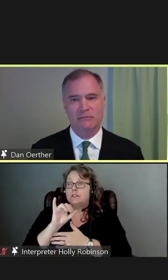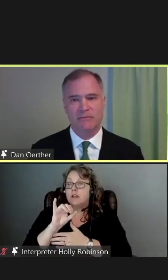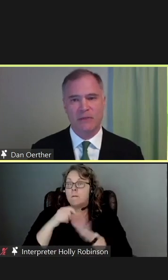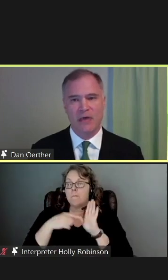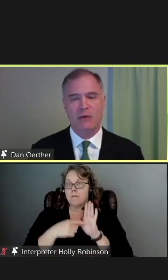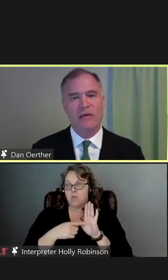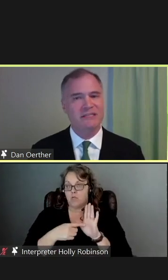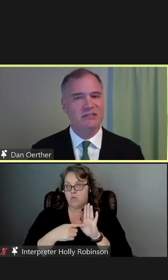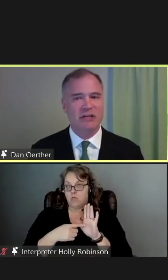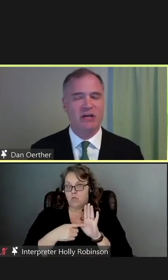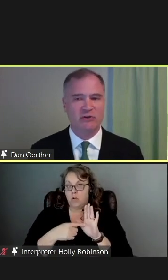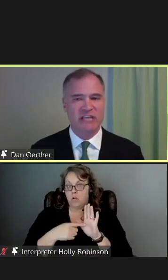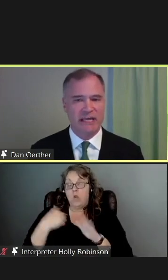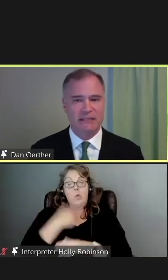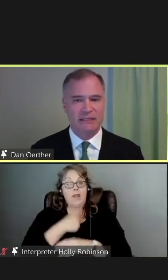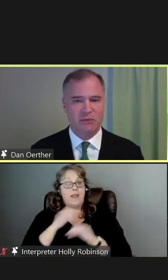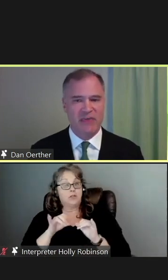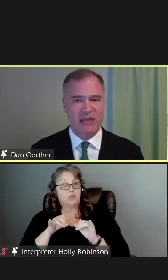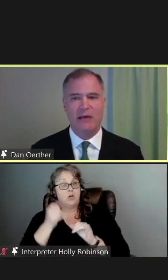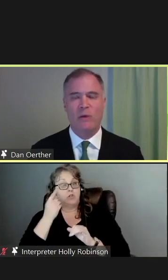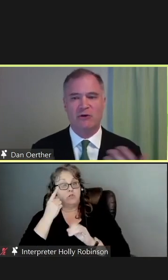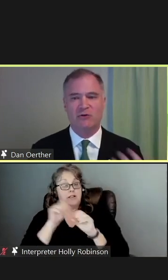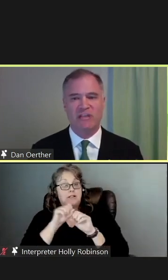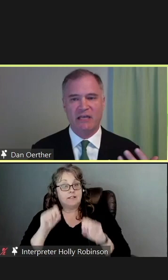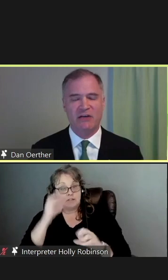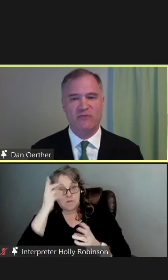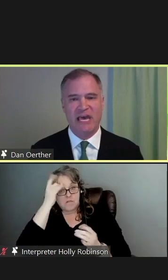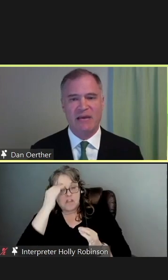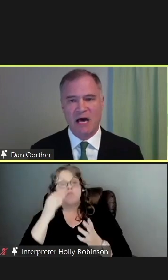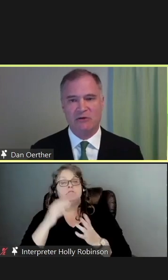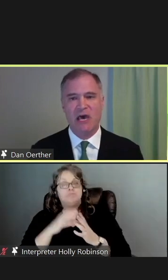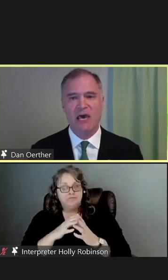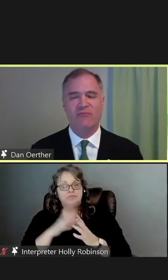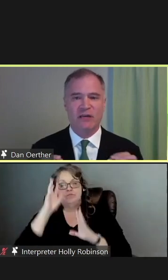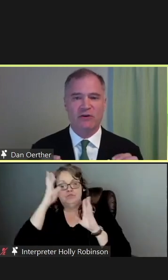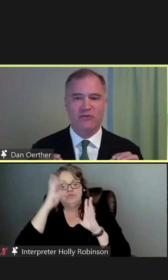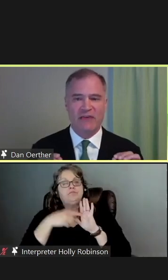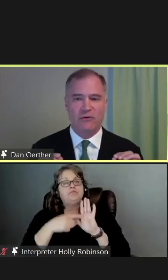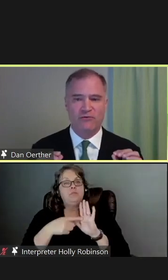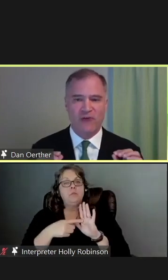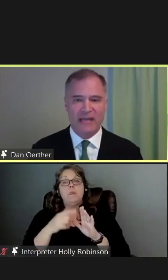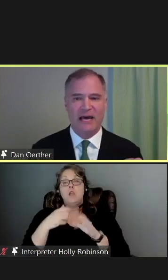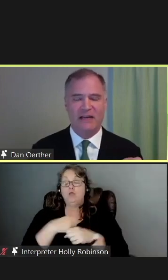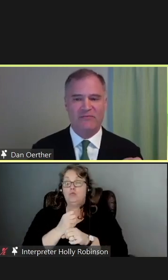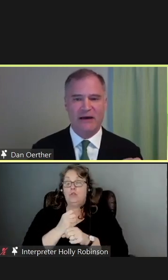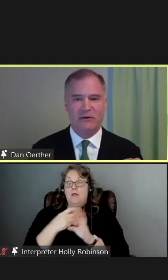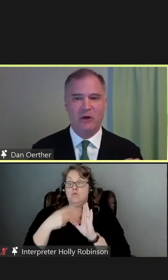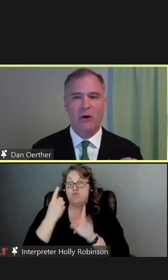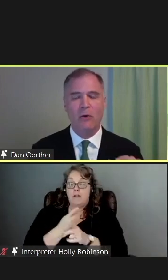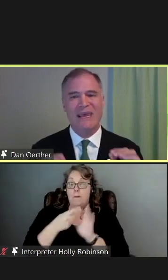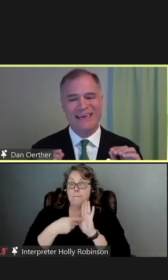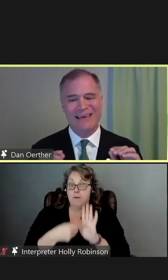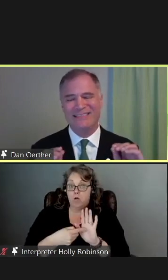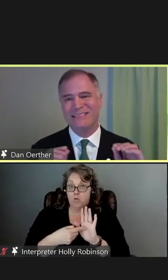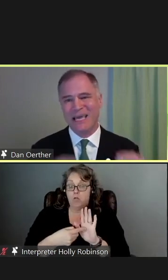models. And we as engineers understand system thinking. We understand and create models. If we can create the right kind of models,